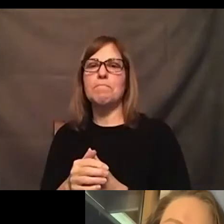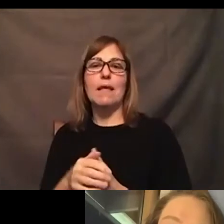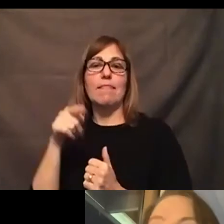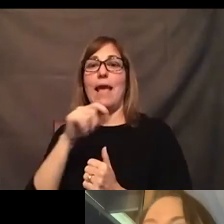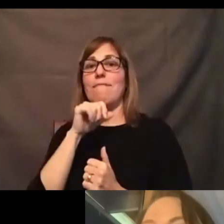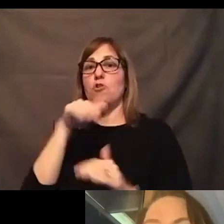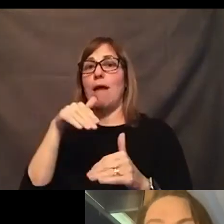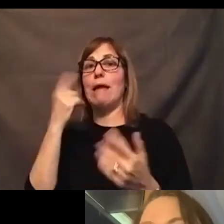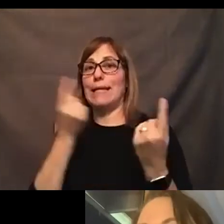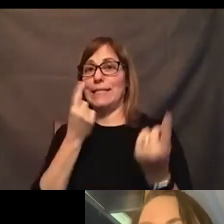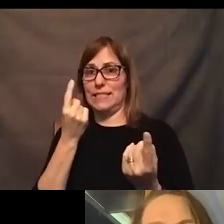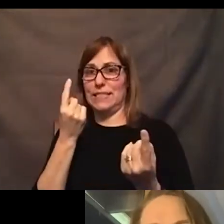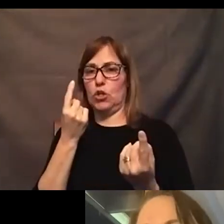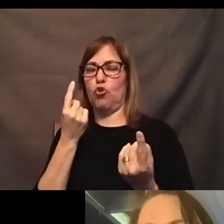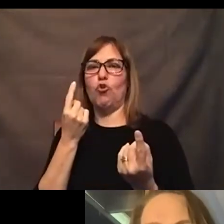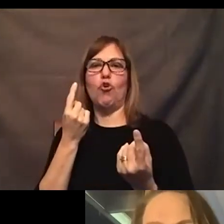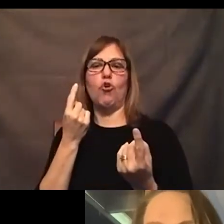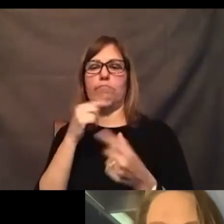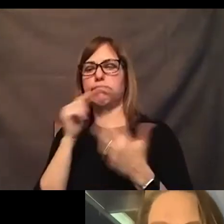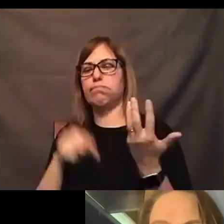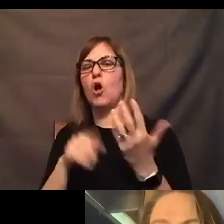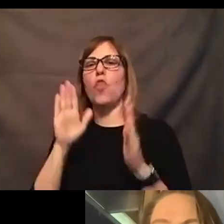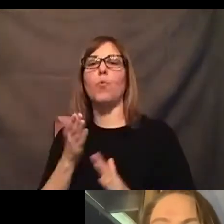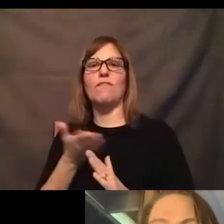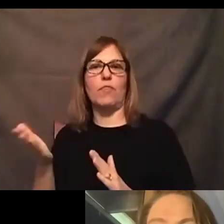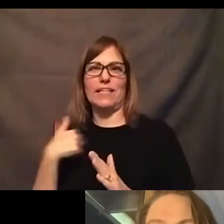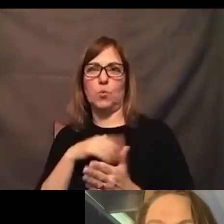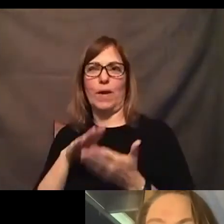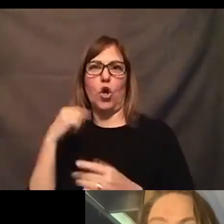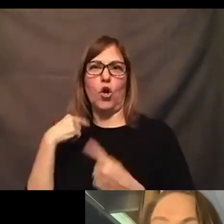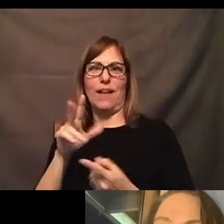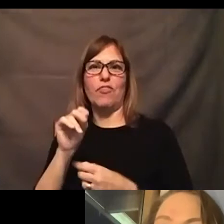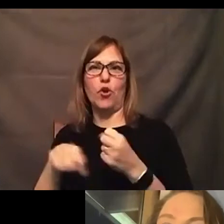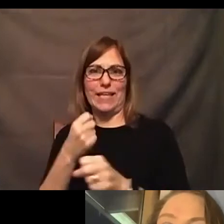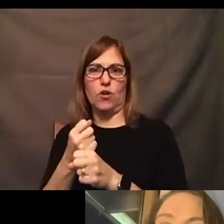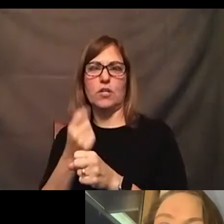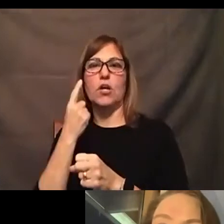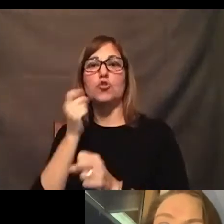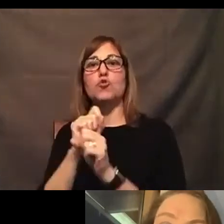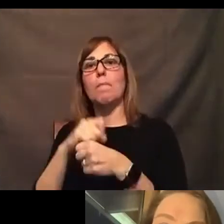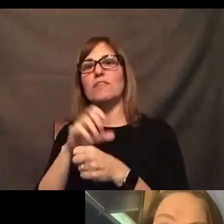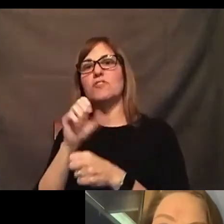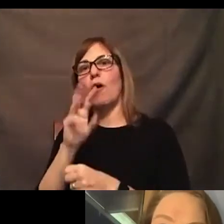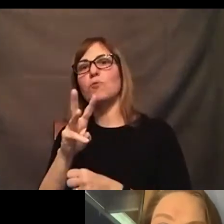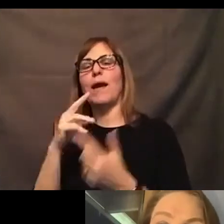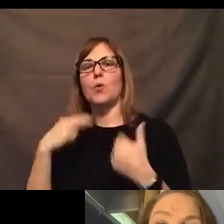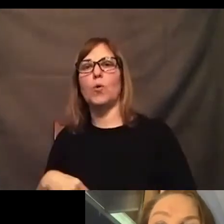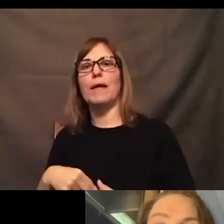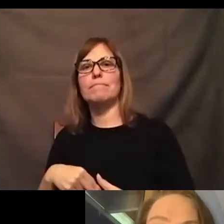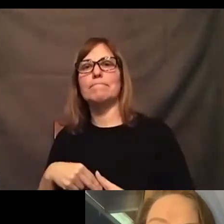considered all of the wonderful things we've learned in the last 30 years to make software and human-computer